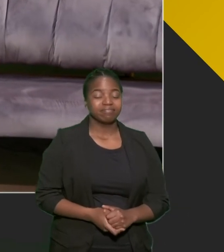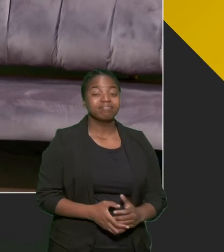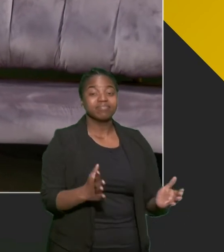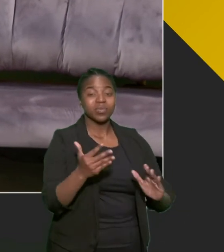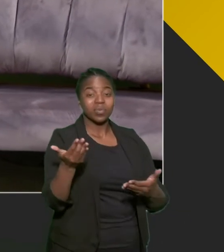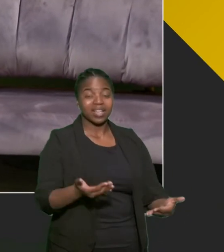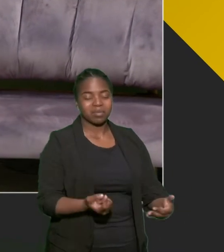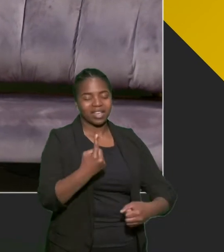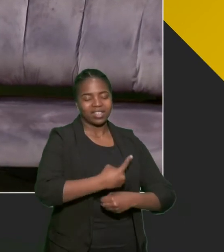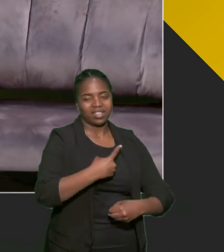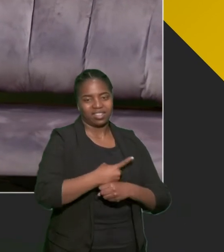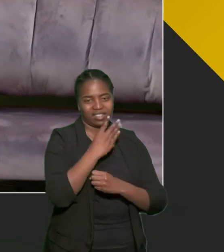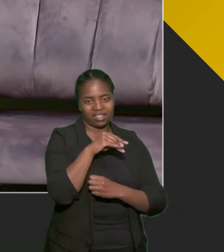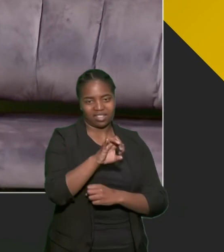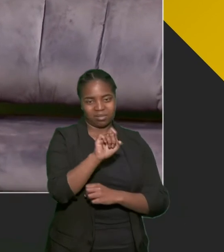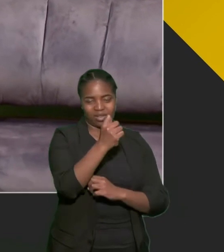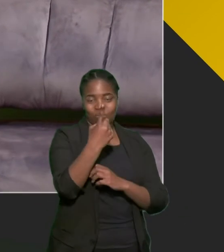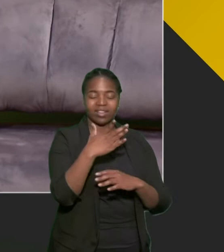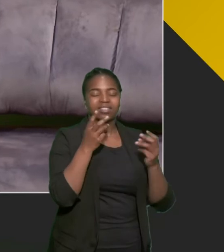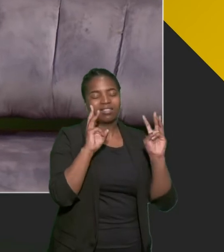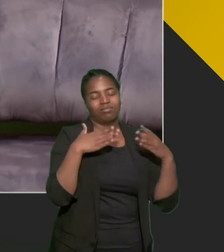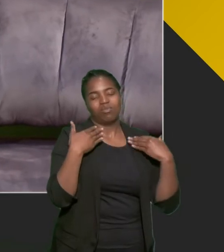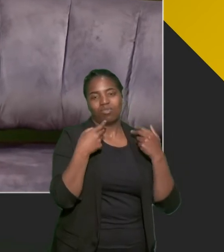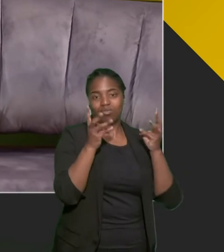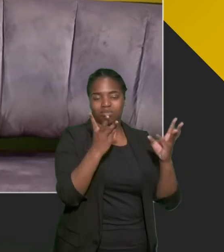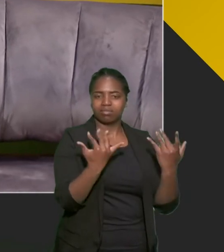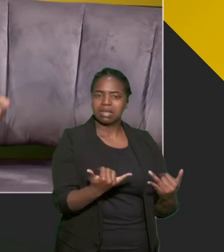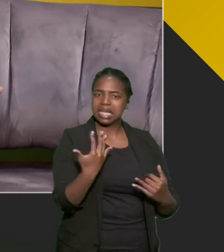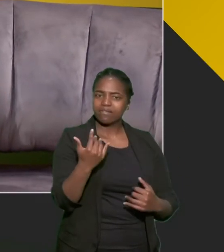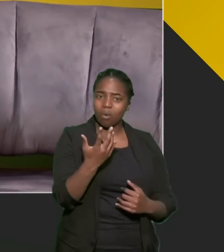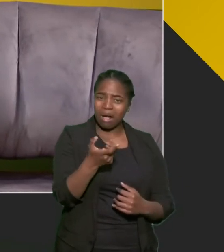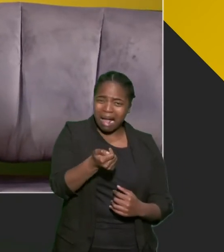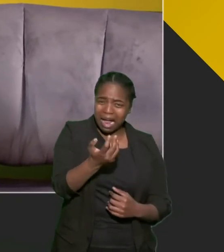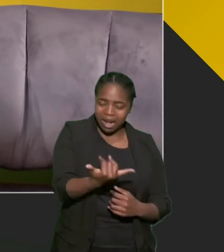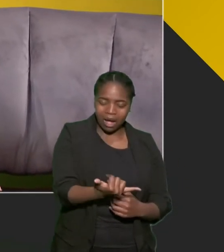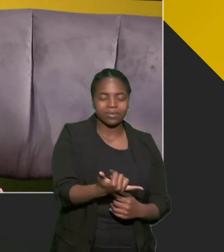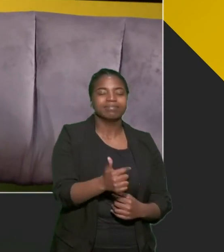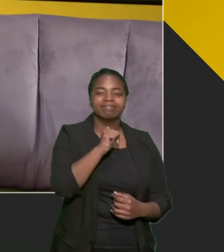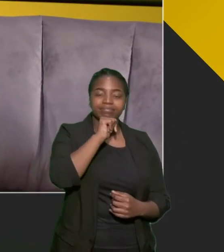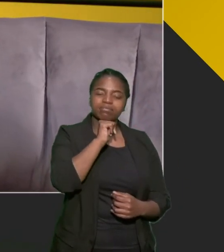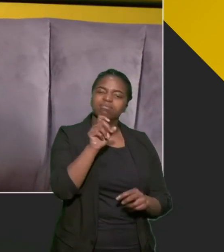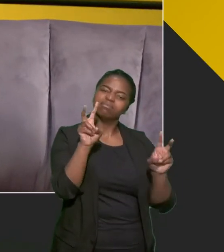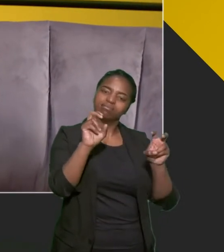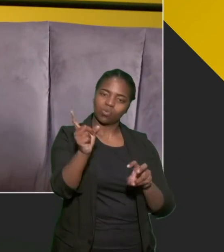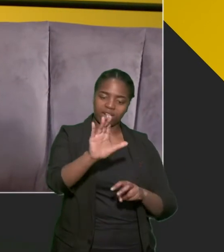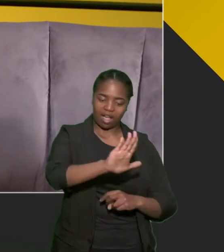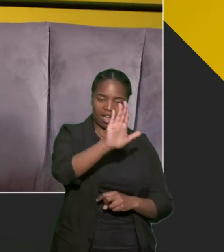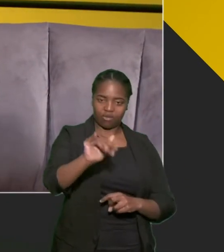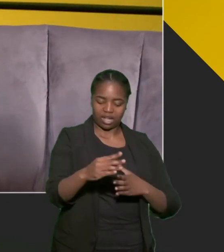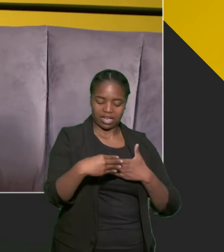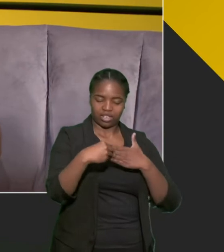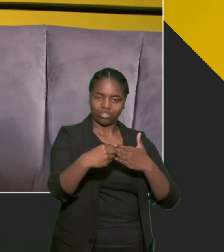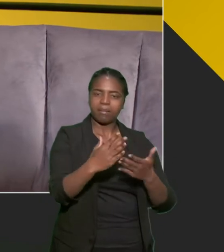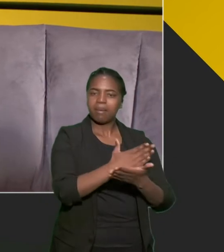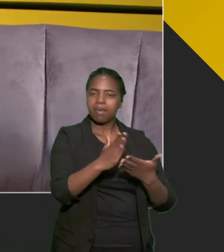Welcome back to Daily Thetha la SABC 1. Sajabula ukuthi nisase khona. Sahleli nathi if usafika, we are talking about African youth leadership. We are talking ukuthi izimo